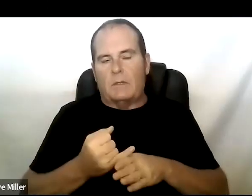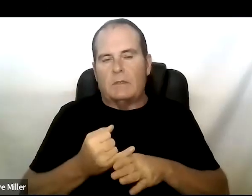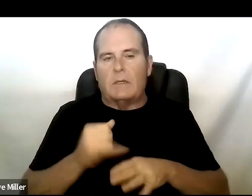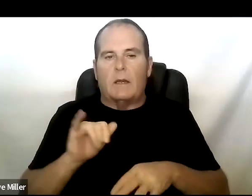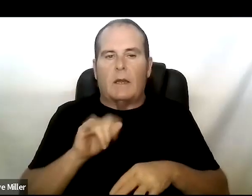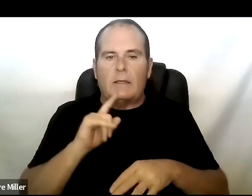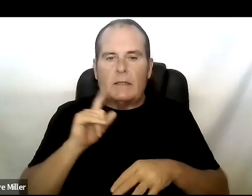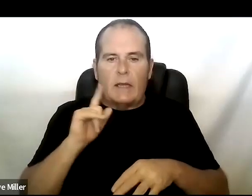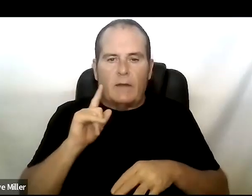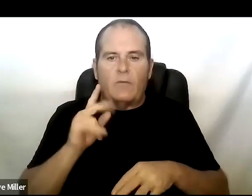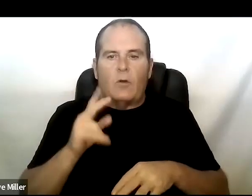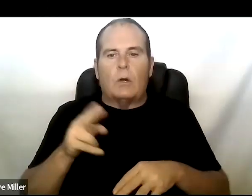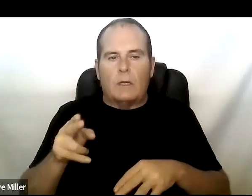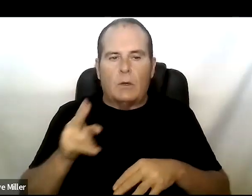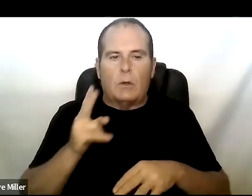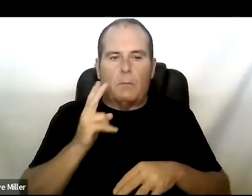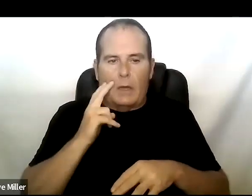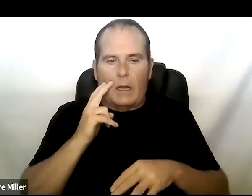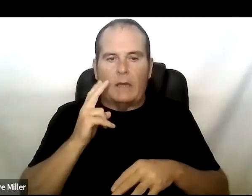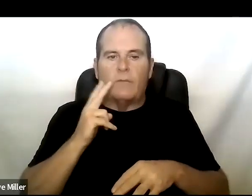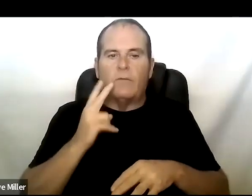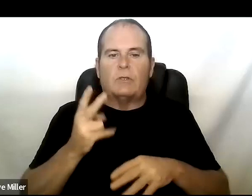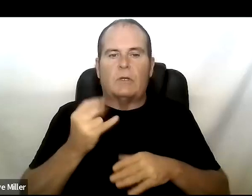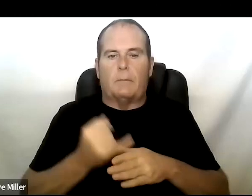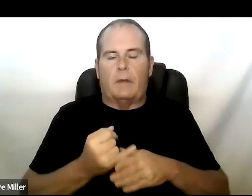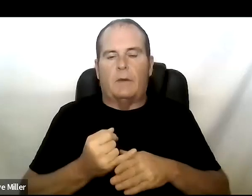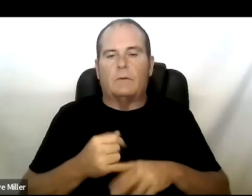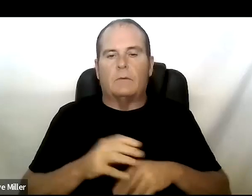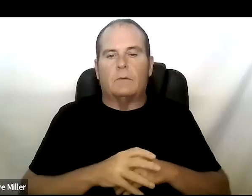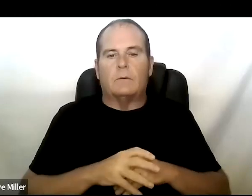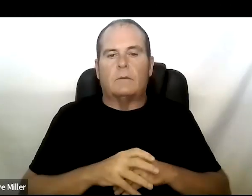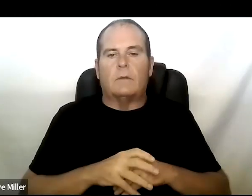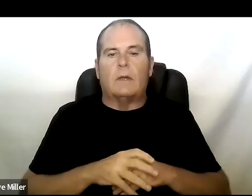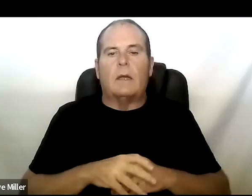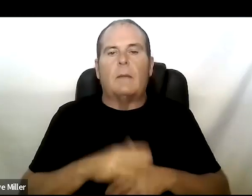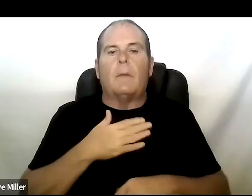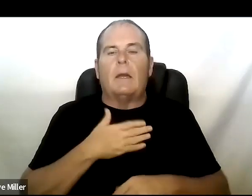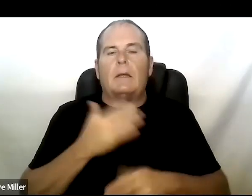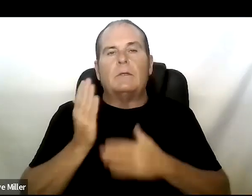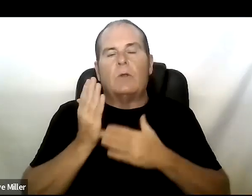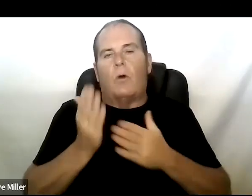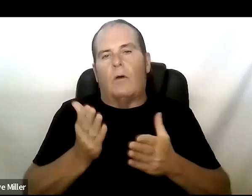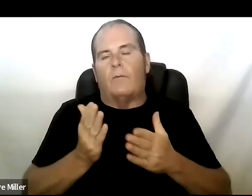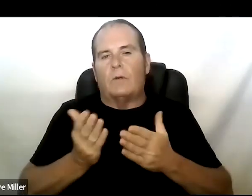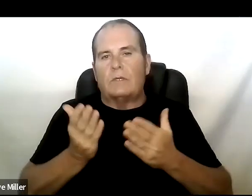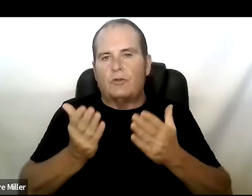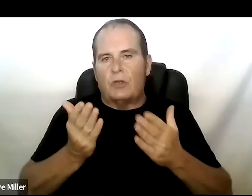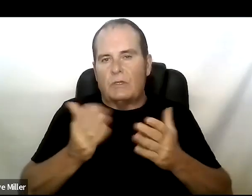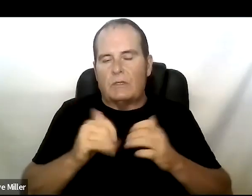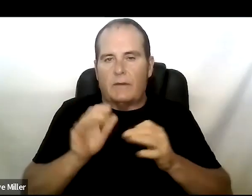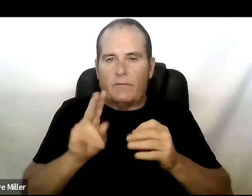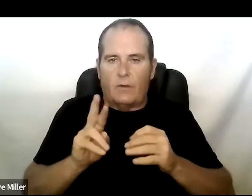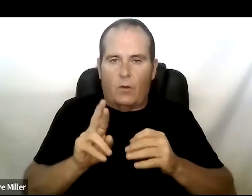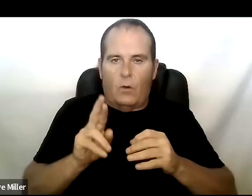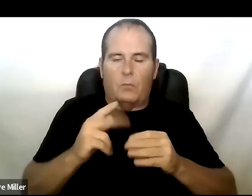as deaf, hard of hearing, blind, and visually impaired? Please offer suggestions on how the VR program can